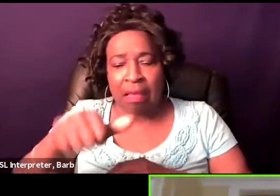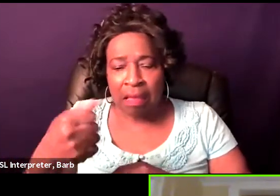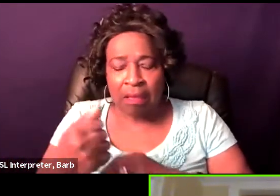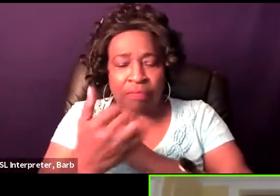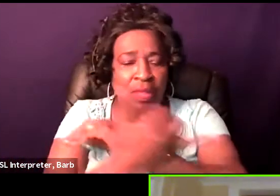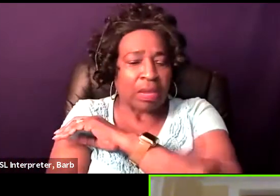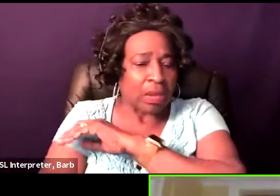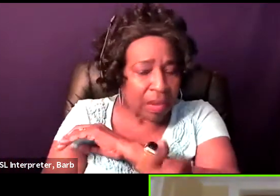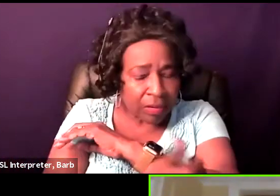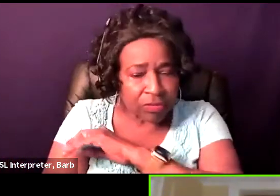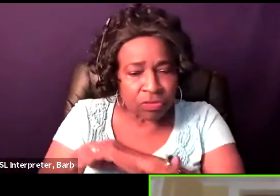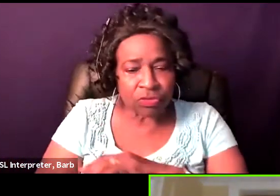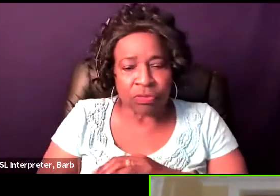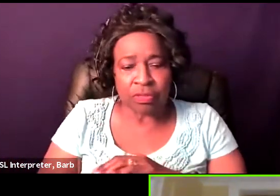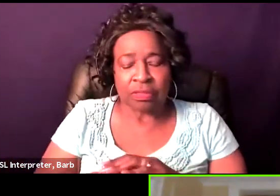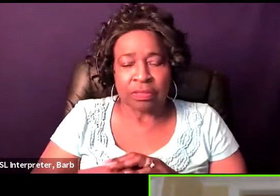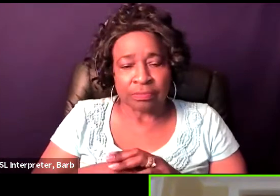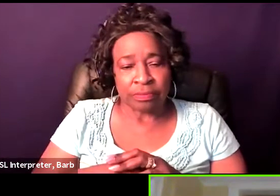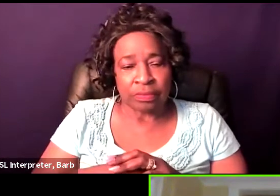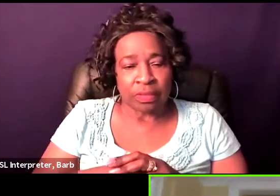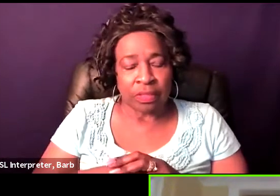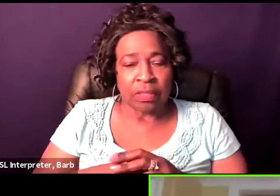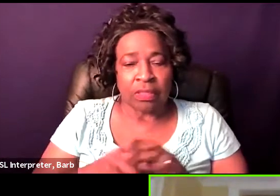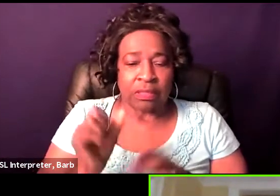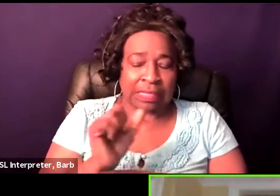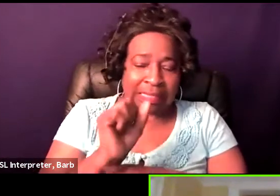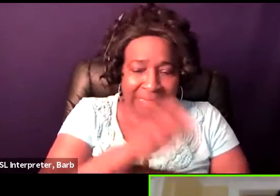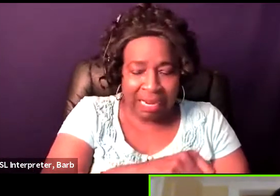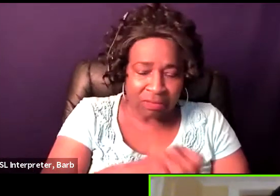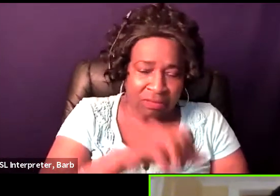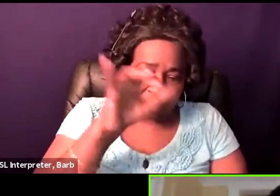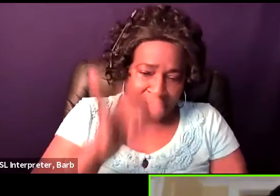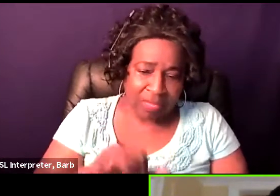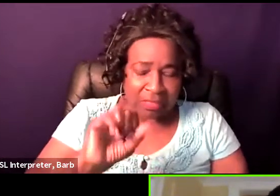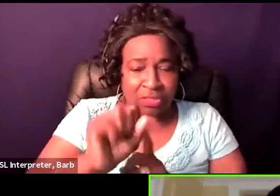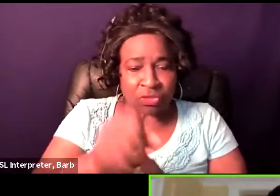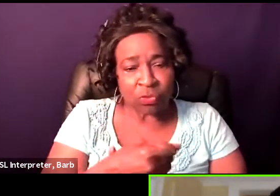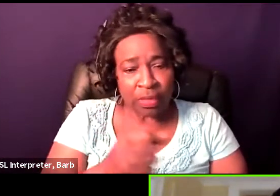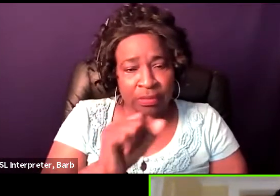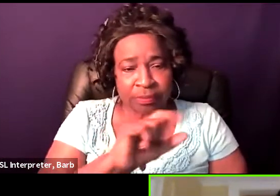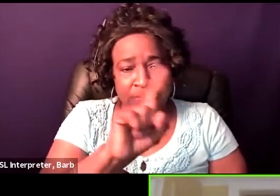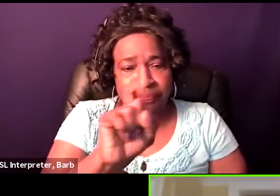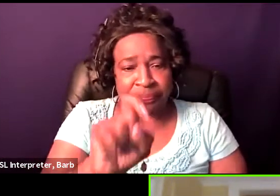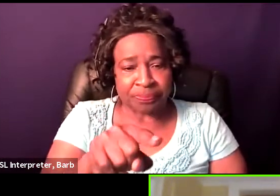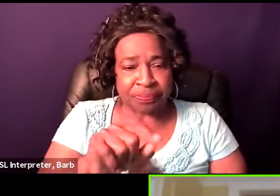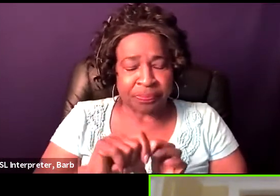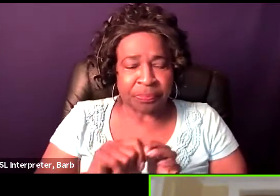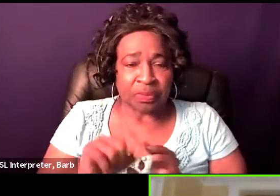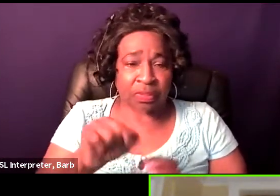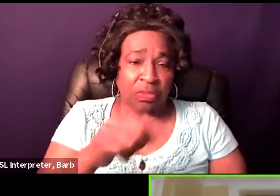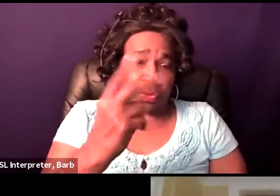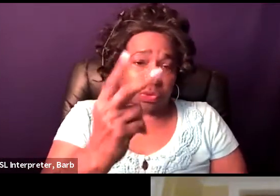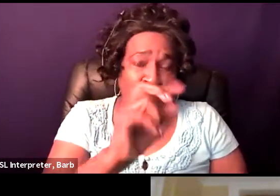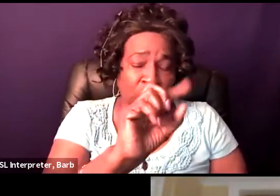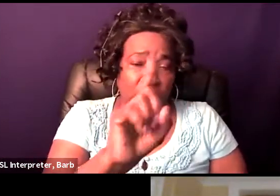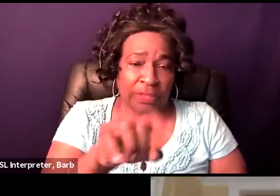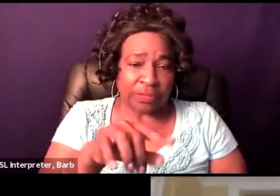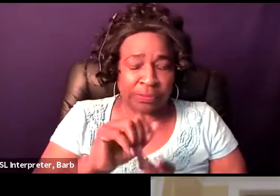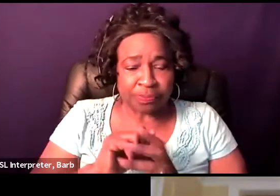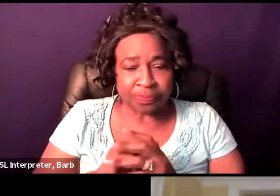and African yeah. scientists to counteract yeah. this hegemony? So I think those yeah. are the two questions.